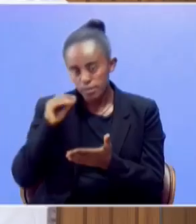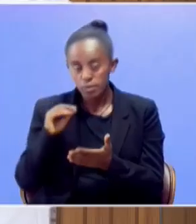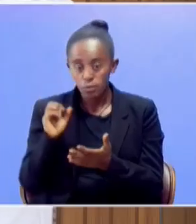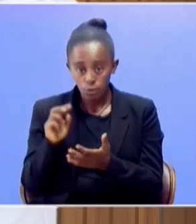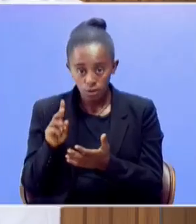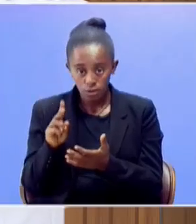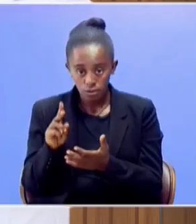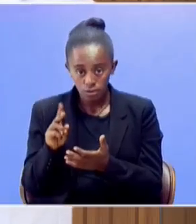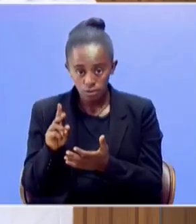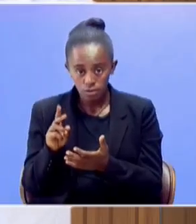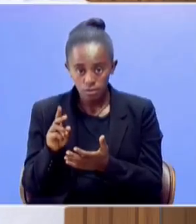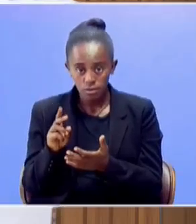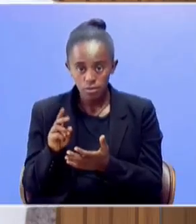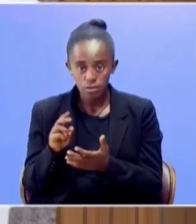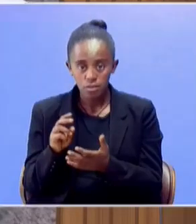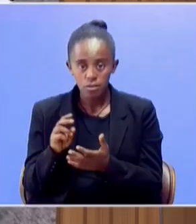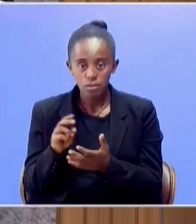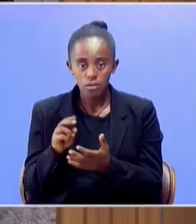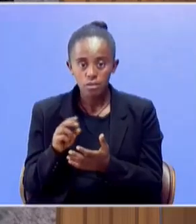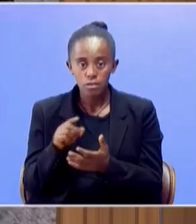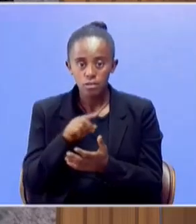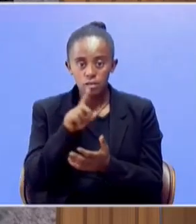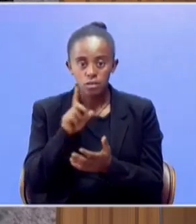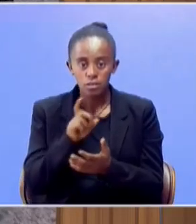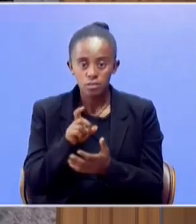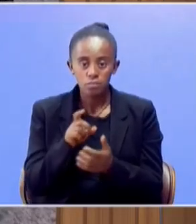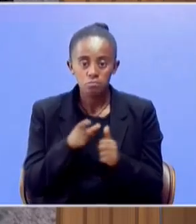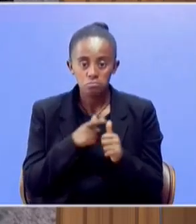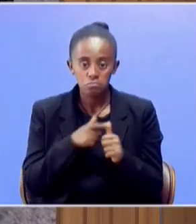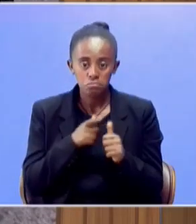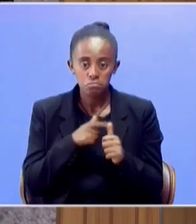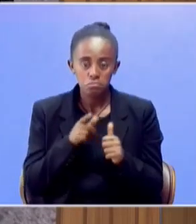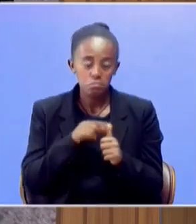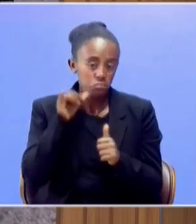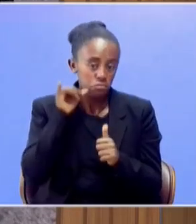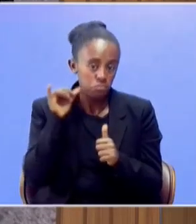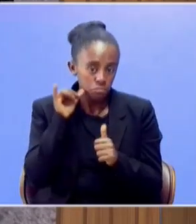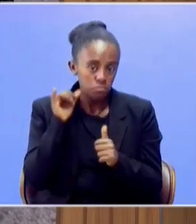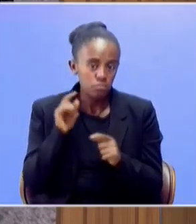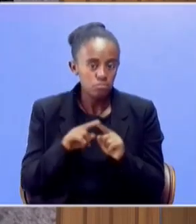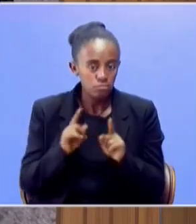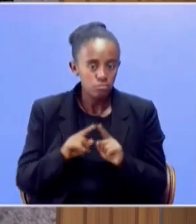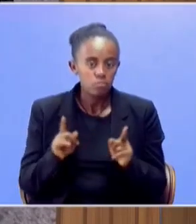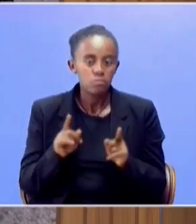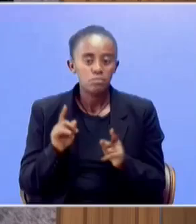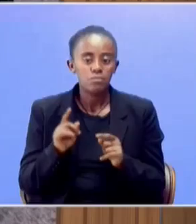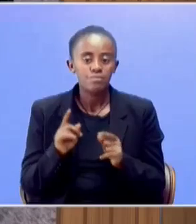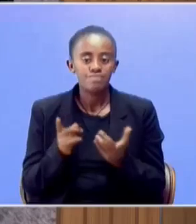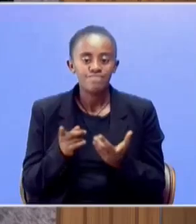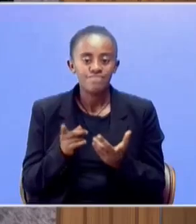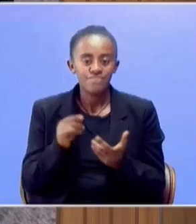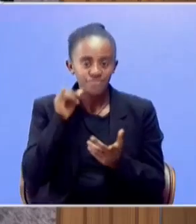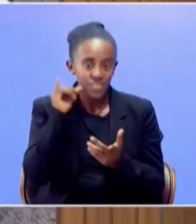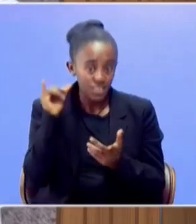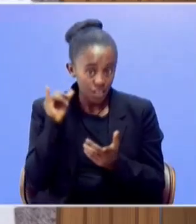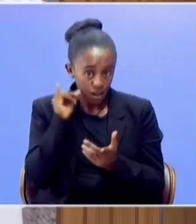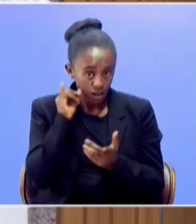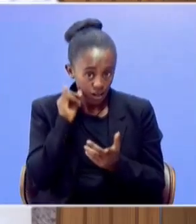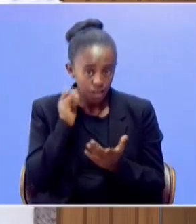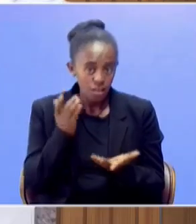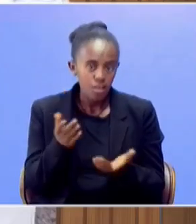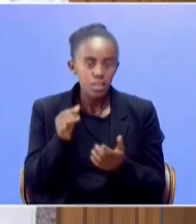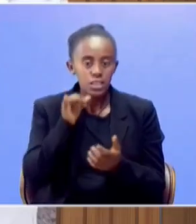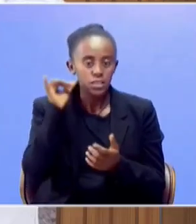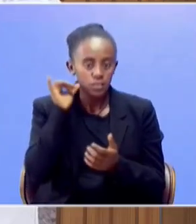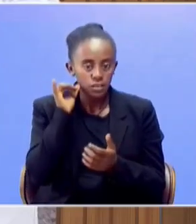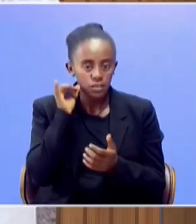right? Just like what I asked you on my beginning of the lesson, yesterday, but